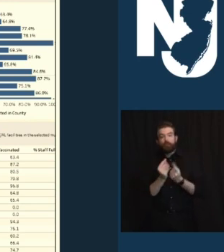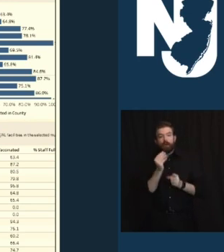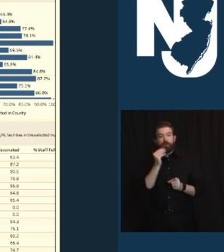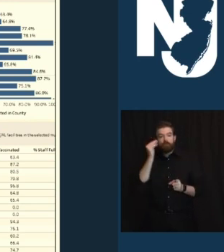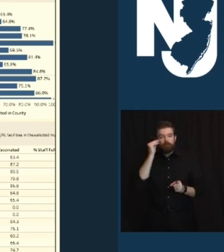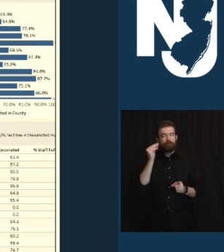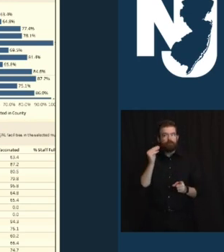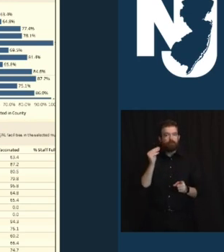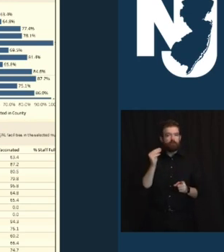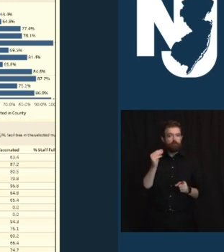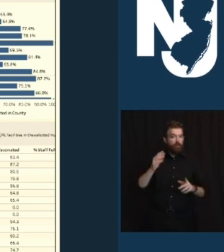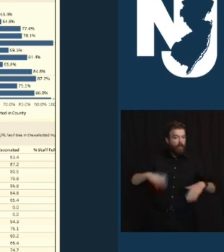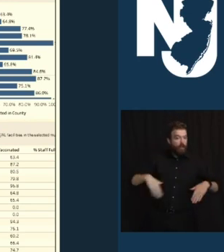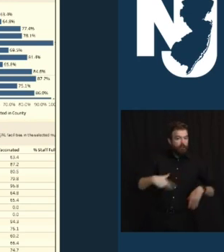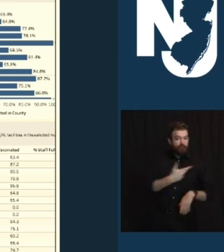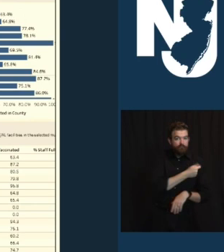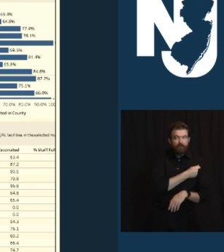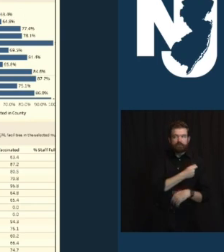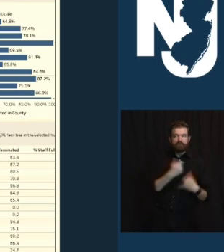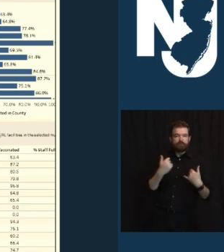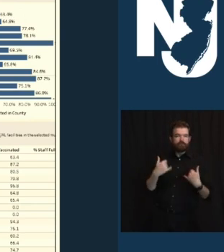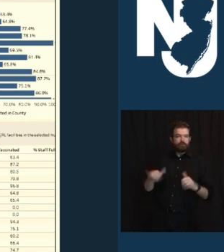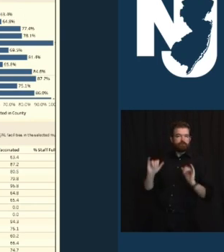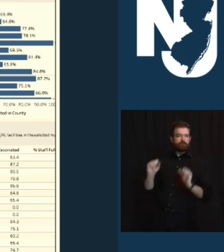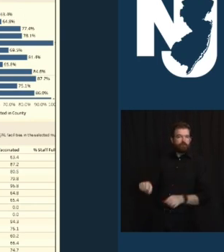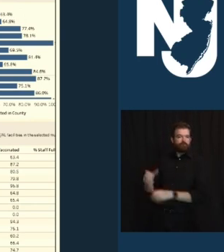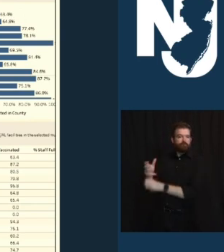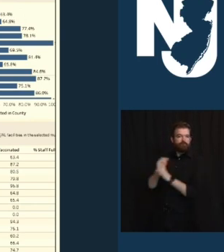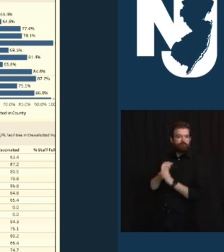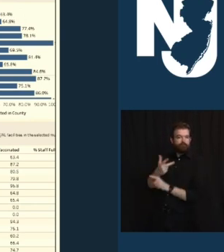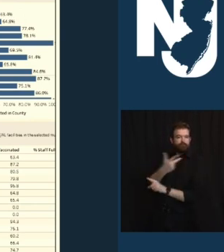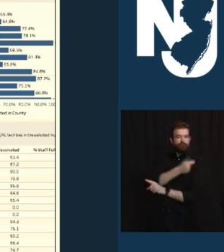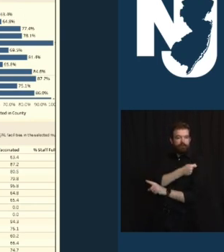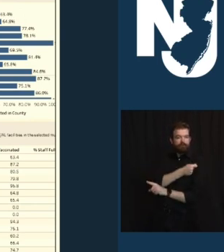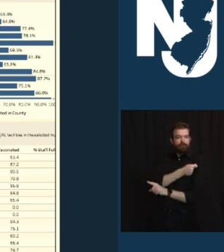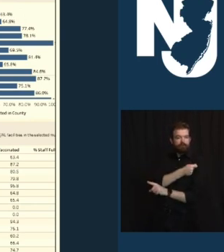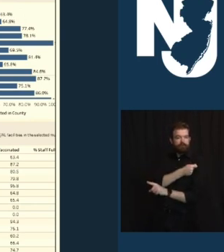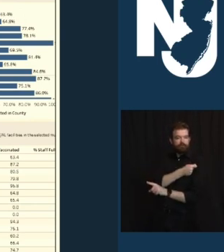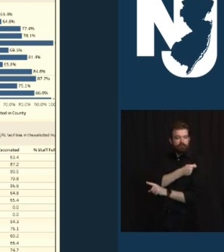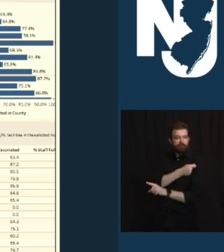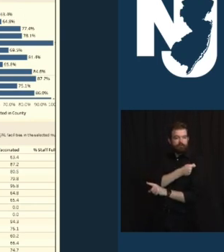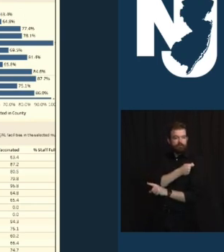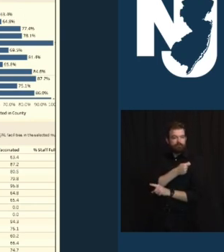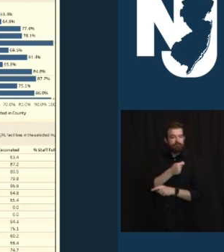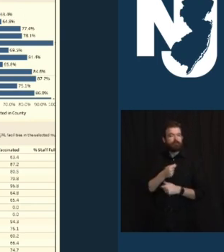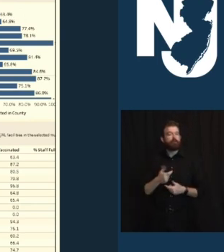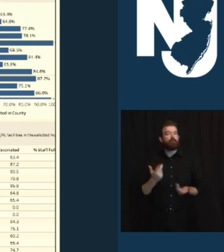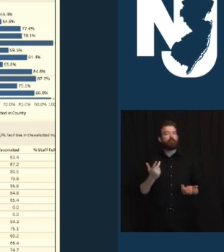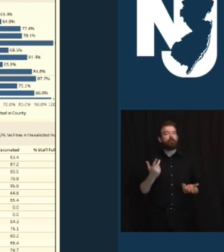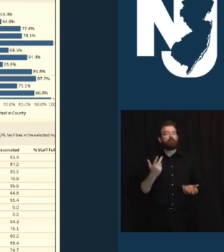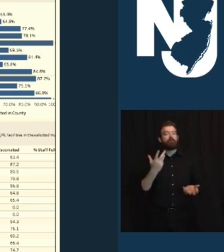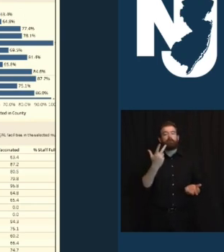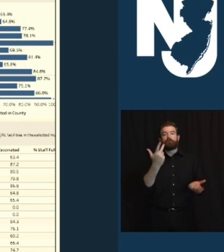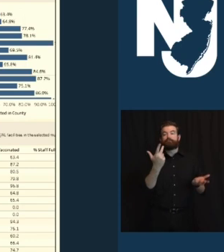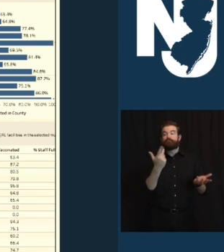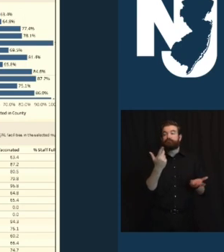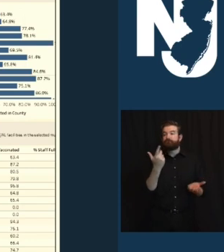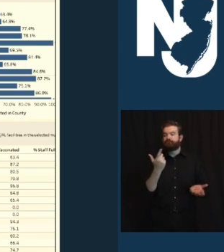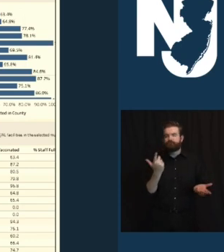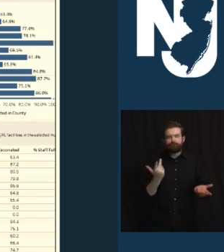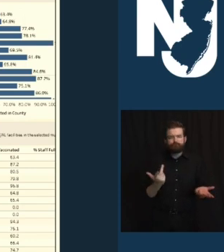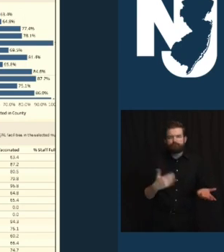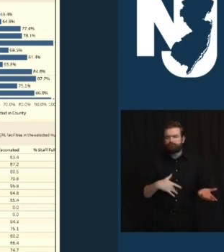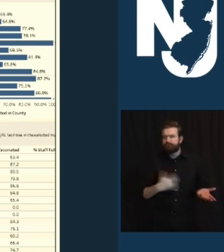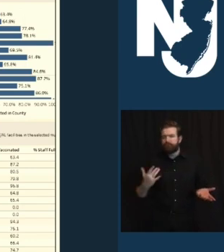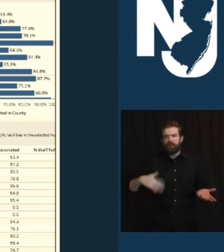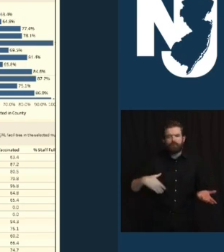remember, as new residents are being admitted to these facilities daily, and new staff and individuals who may have initially been hesitant